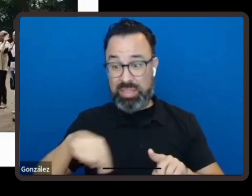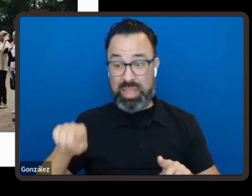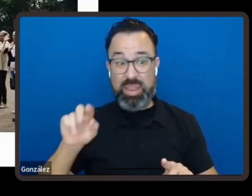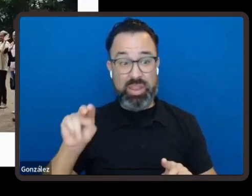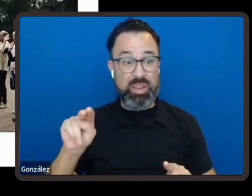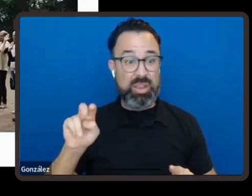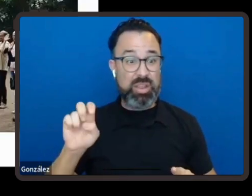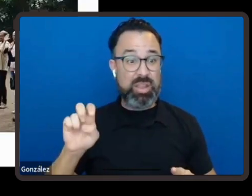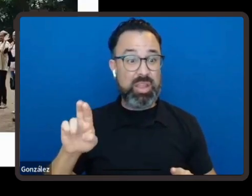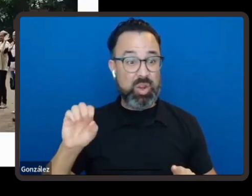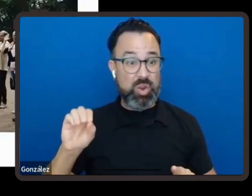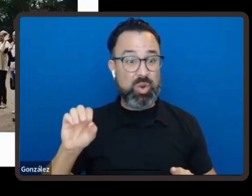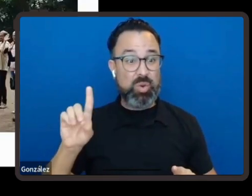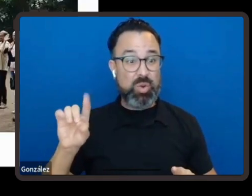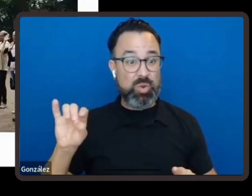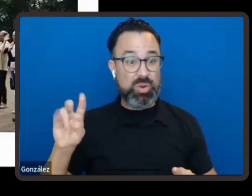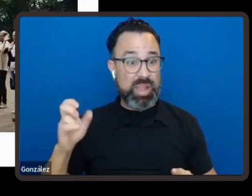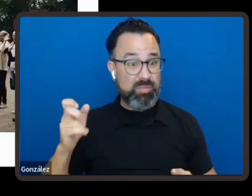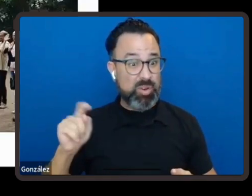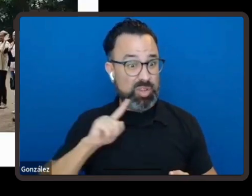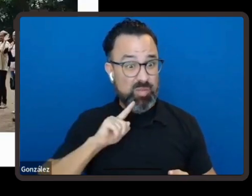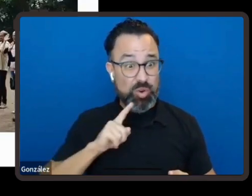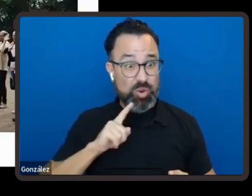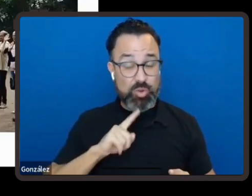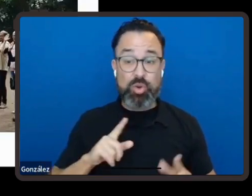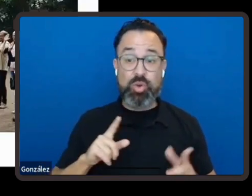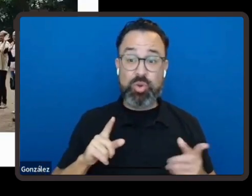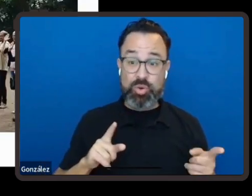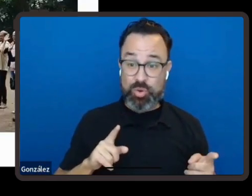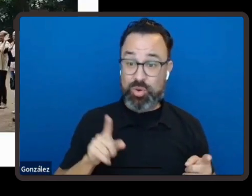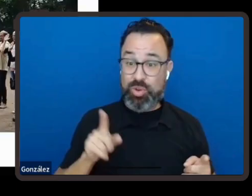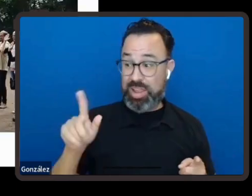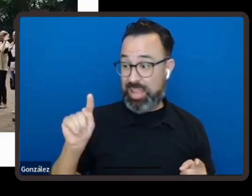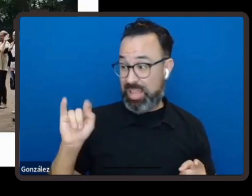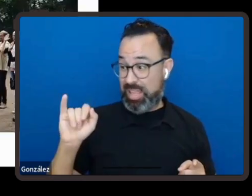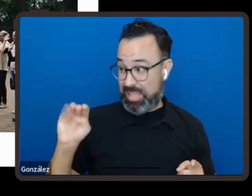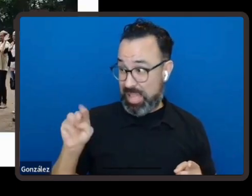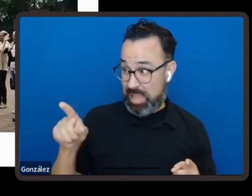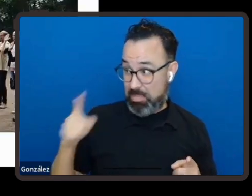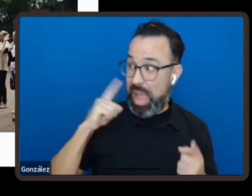are. Yes, I agree with my colleague Tim, it's not